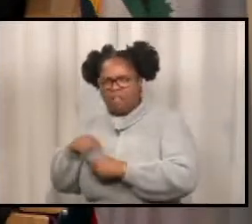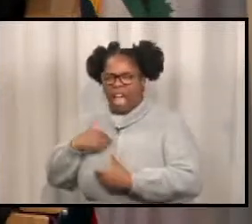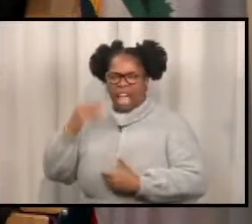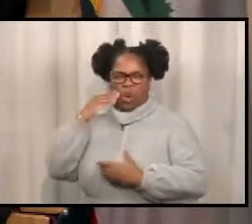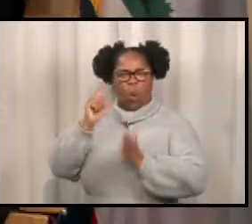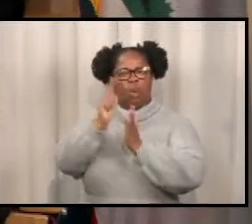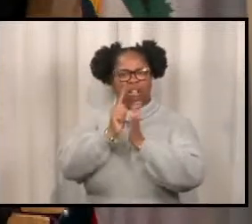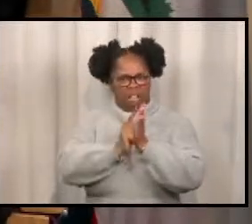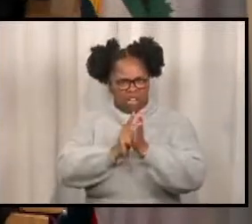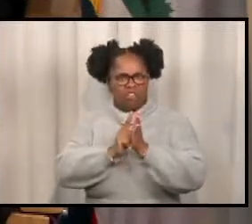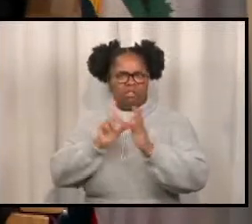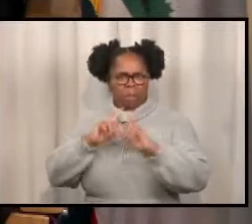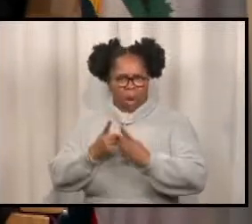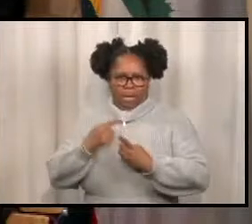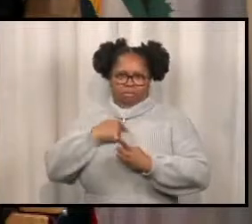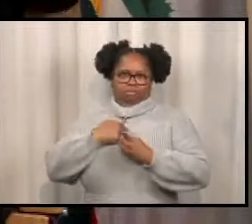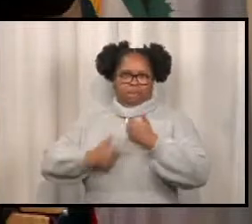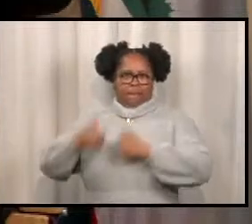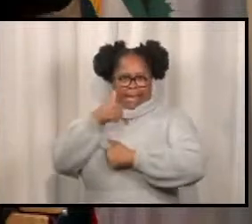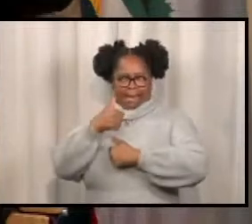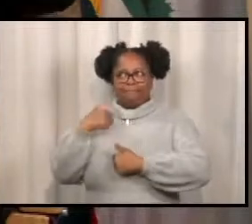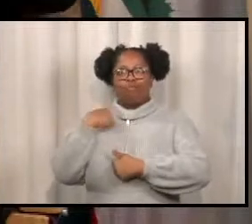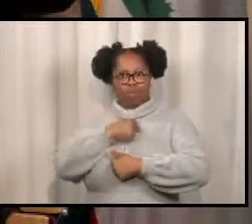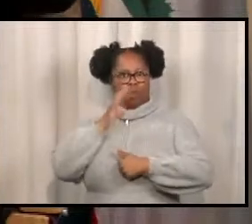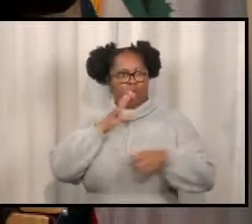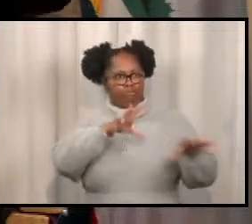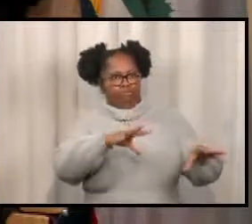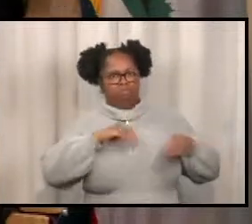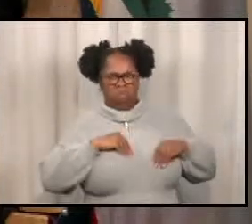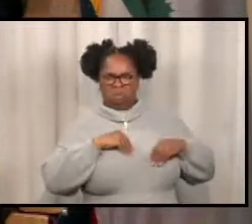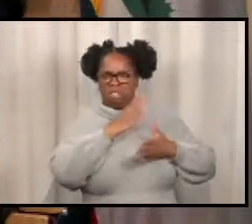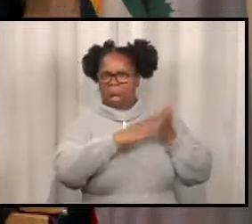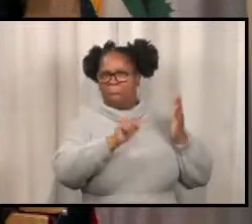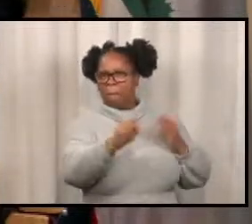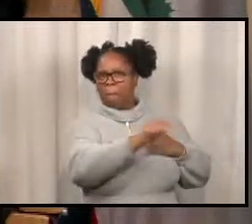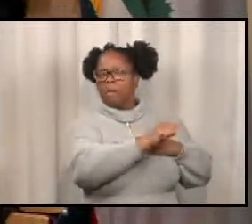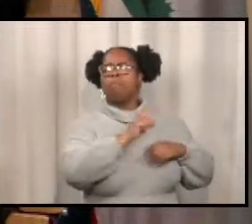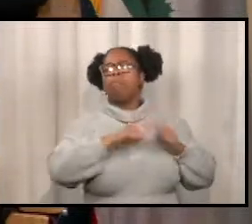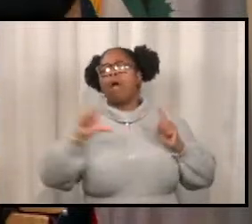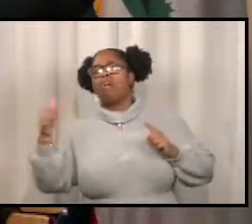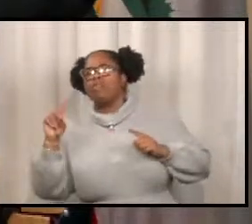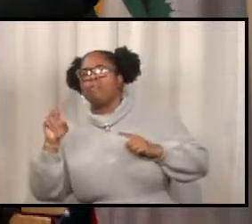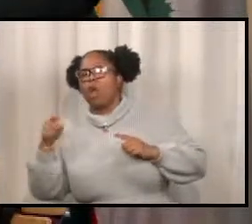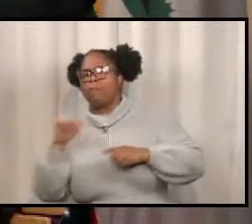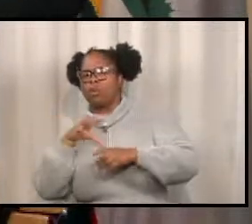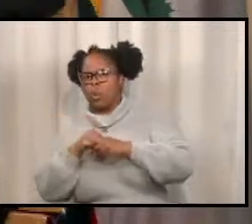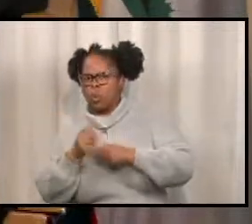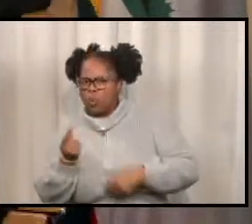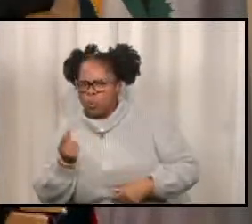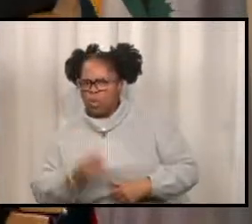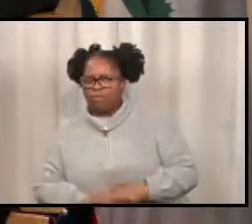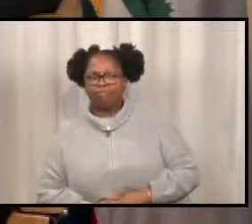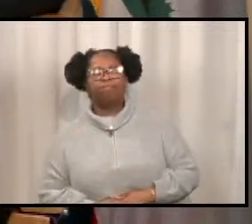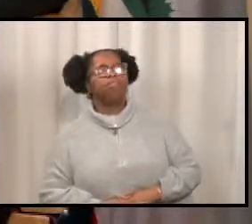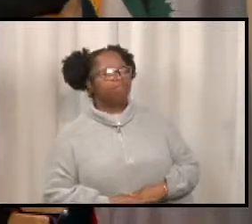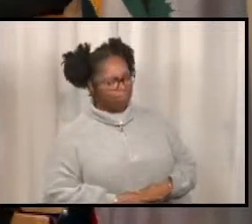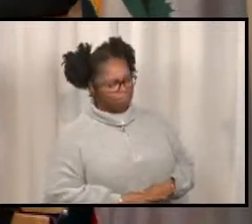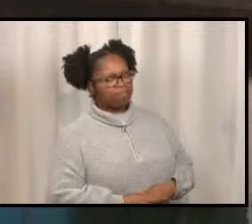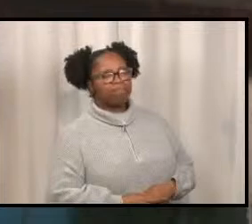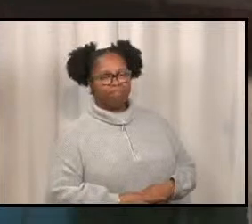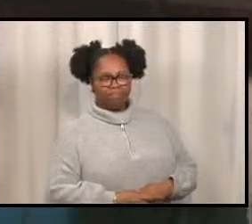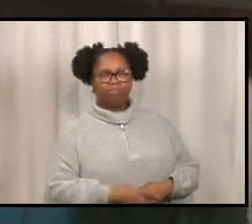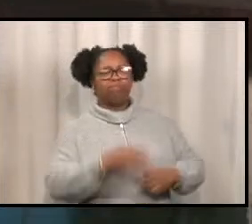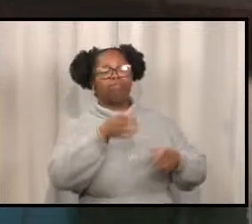legislative department that I'm department head of, we're gonna take on a number of fellows, but what are the other departments that are participating? So we're